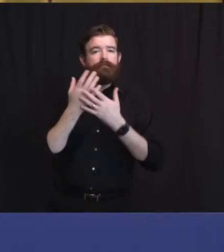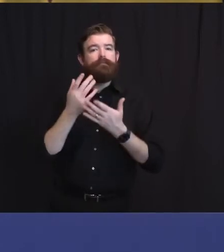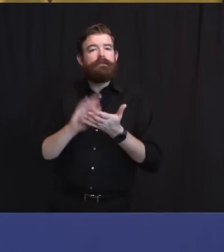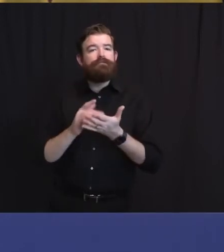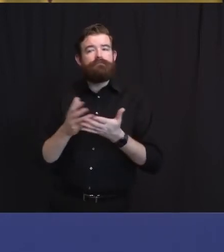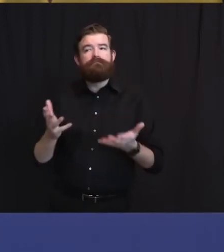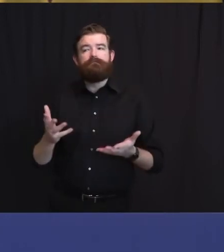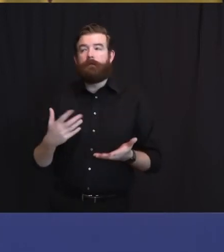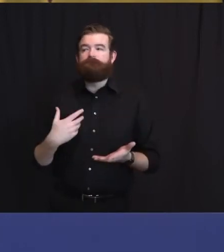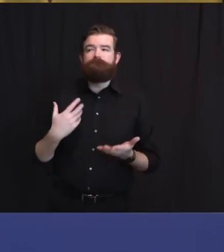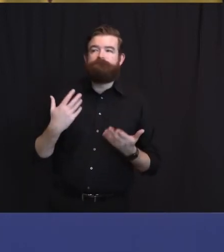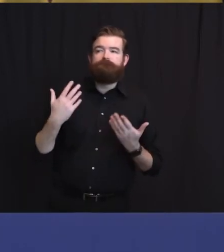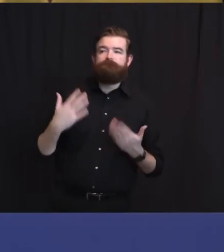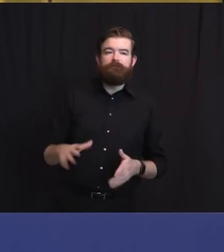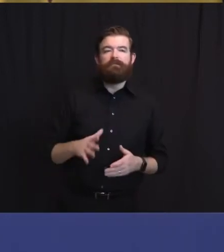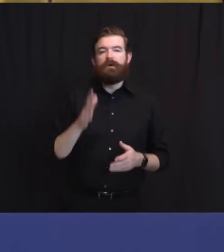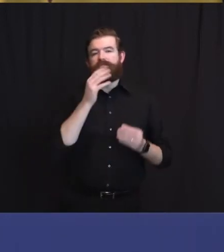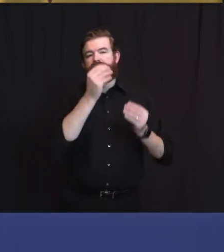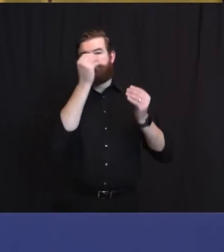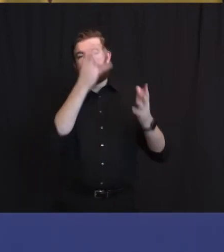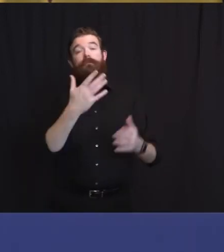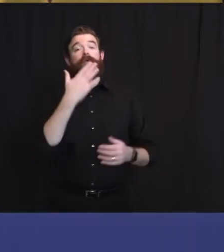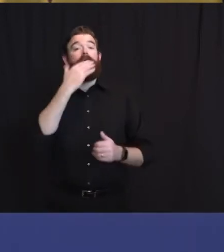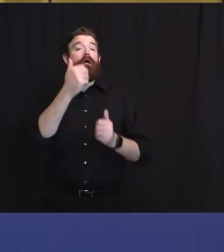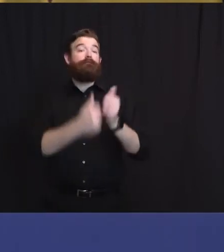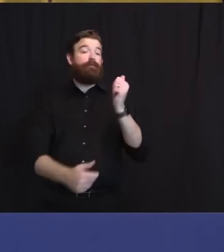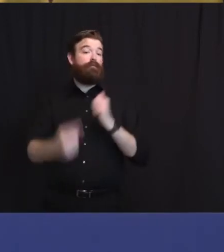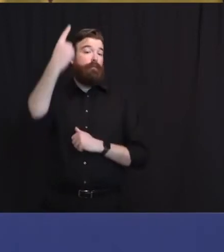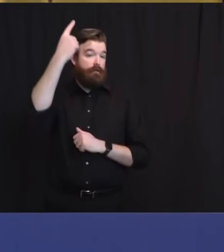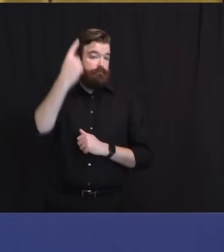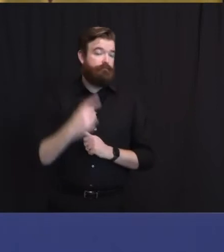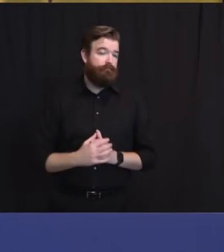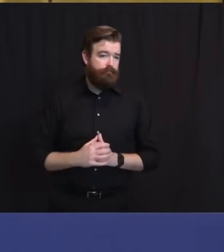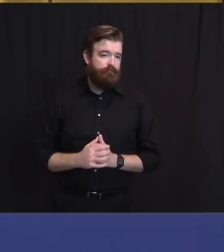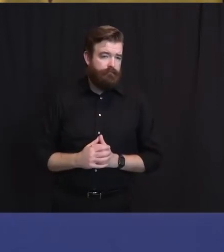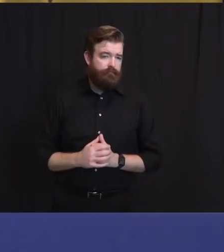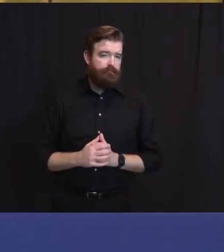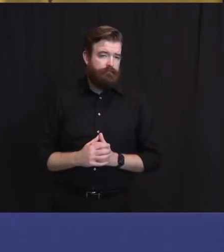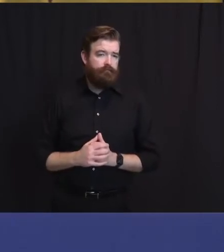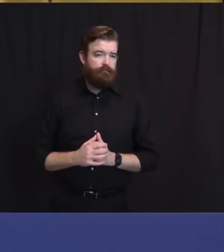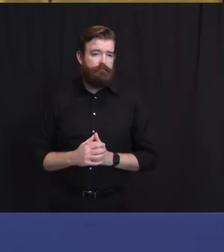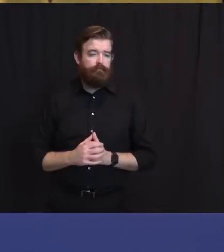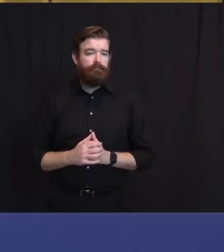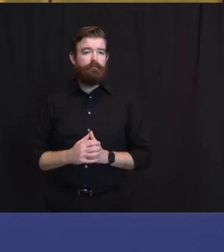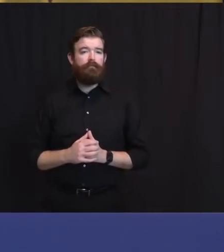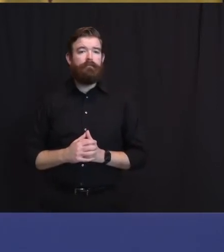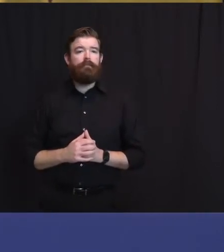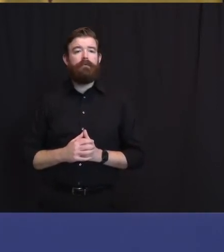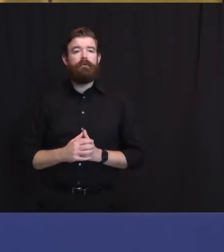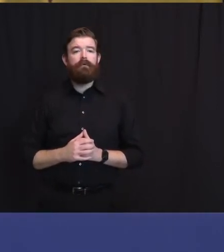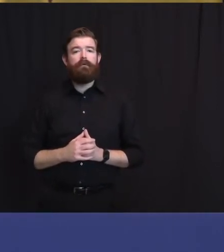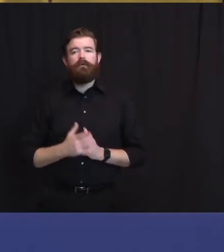you? So thank you. Thanks, everybody. Thanks you also for being economical in your questions. I'll mask up